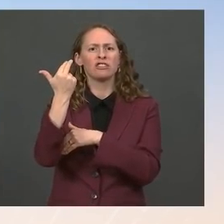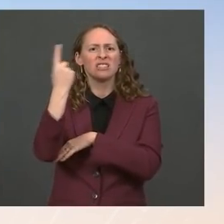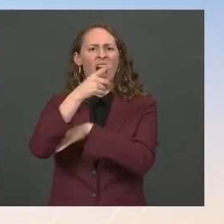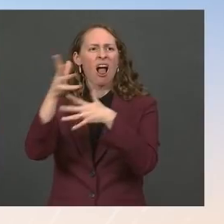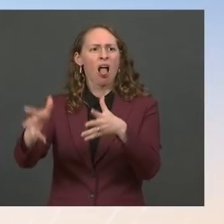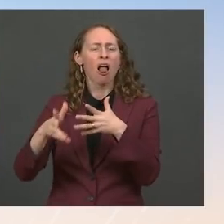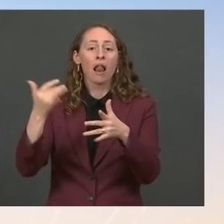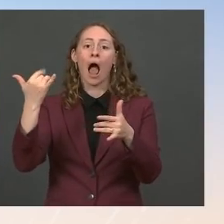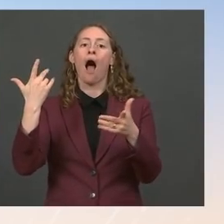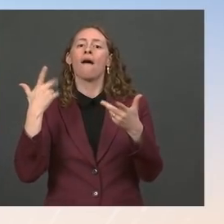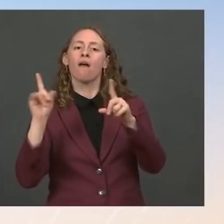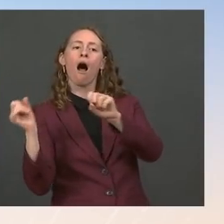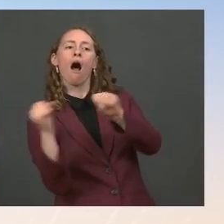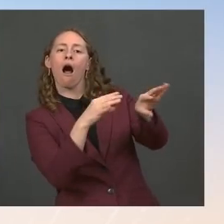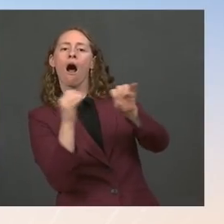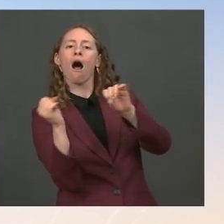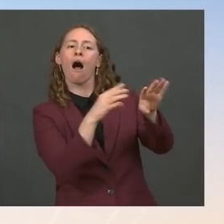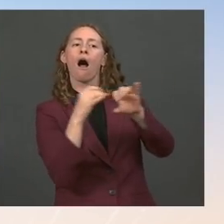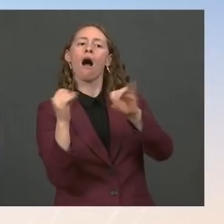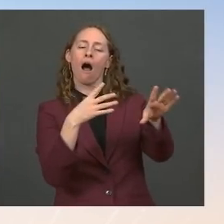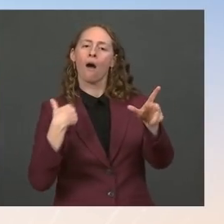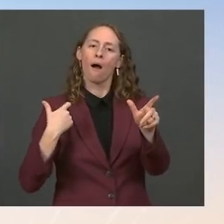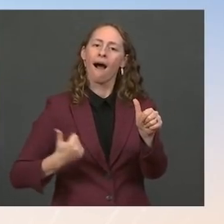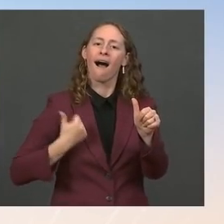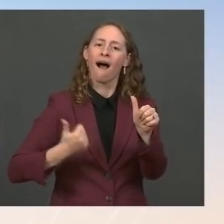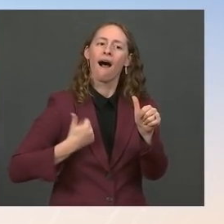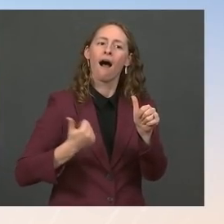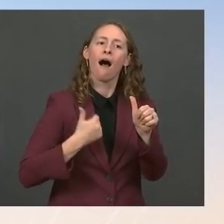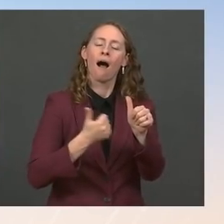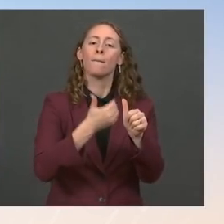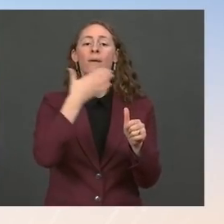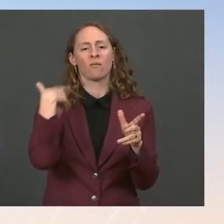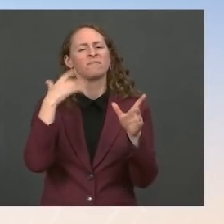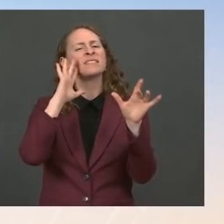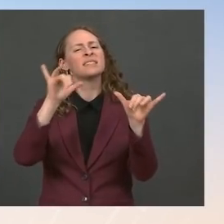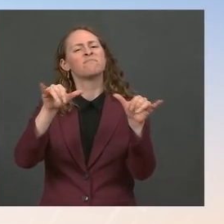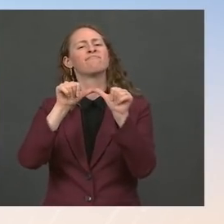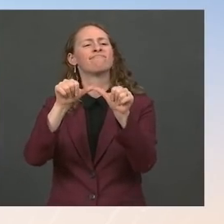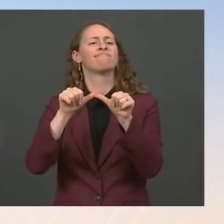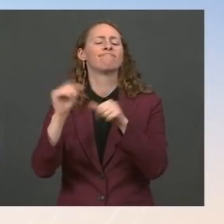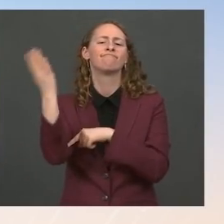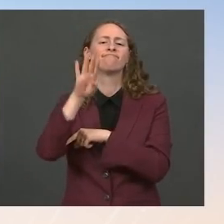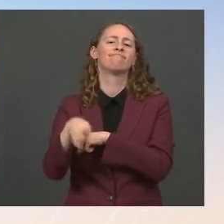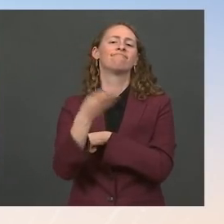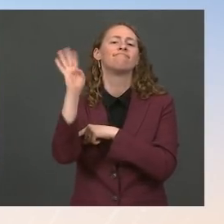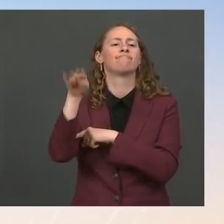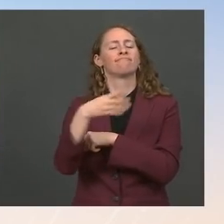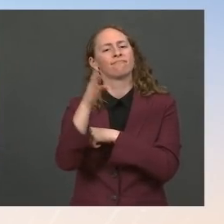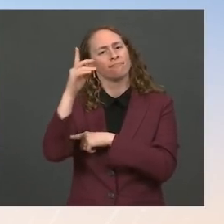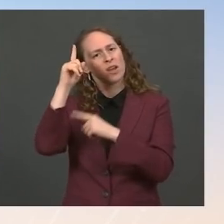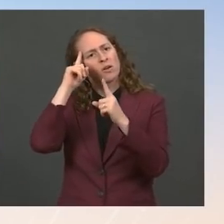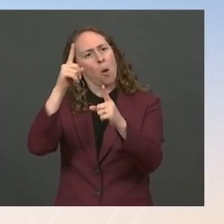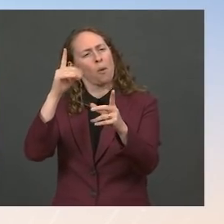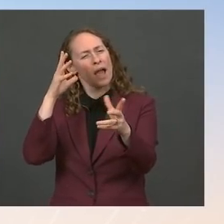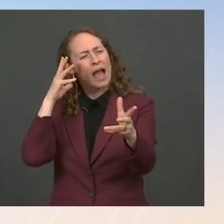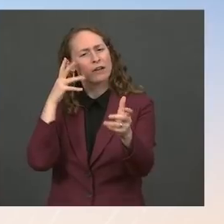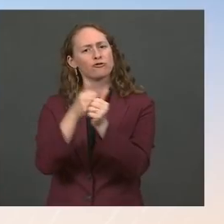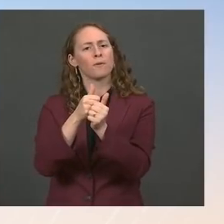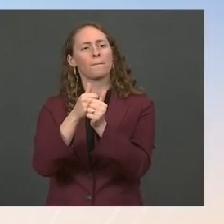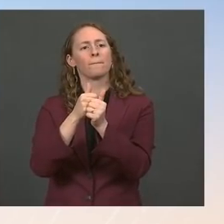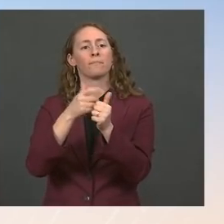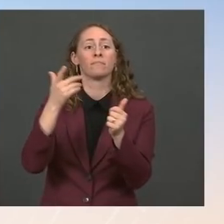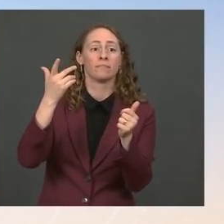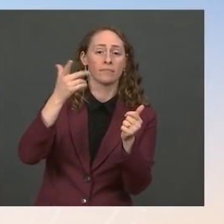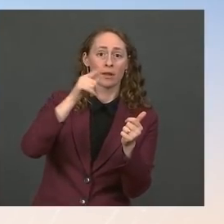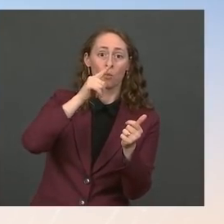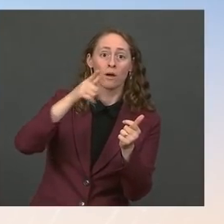latest step towards a 24/7 supply chain and the result of important partnership between business, labor, and the port leadership. And